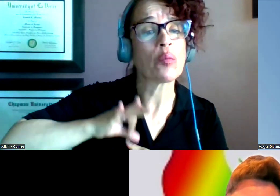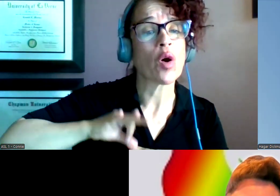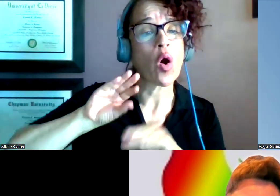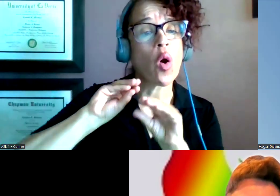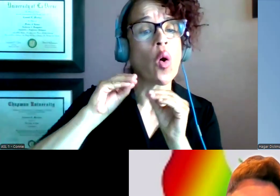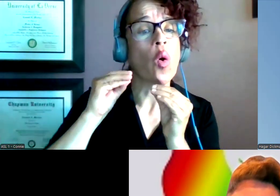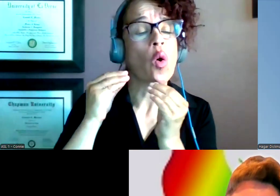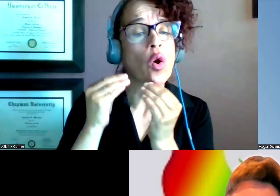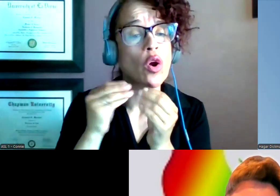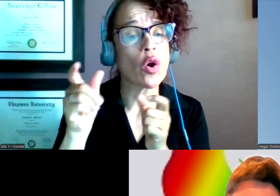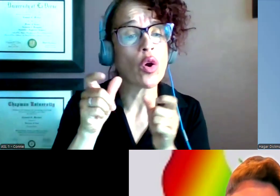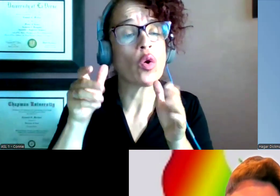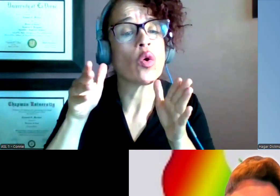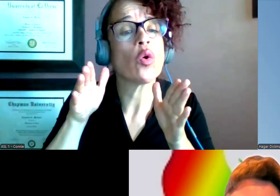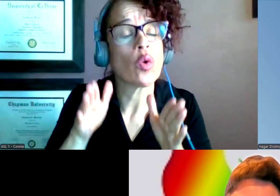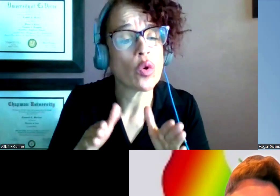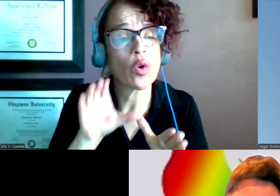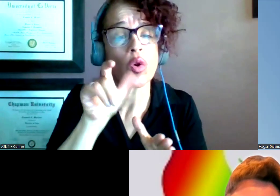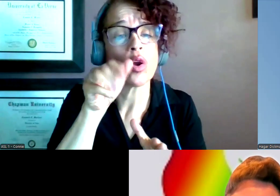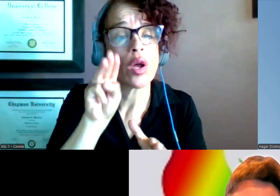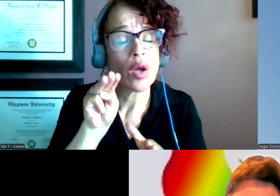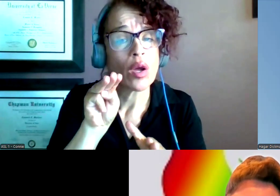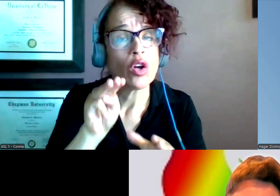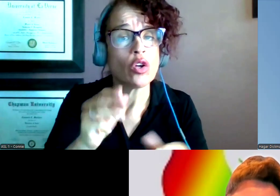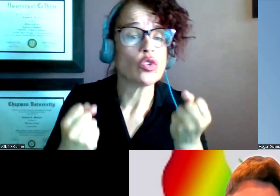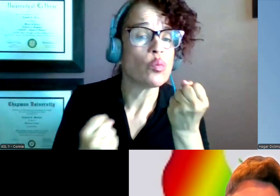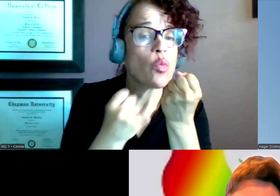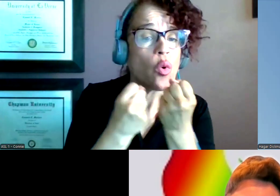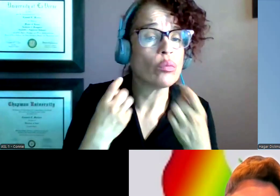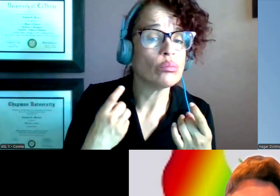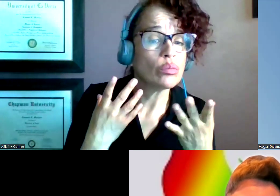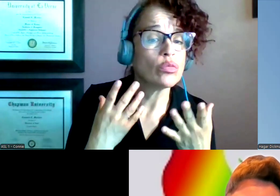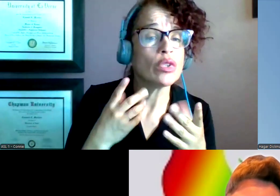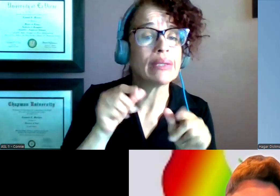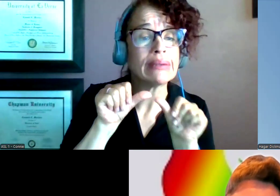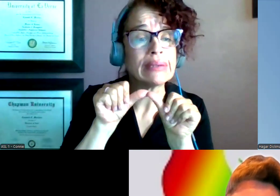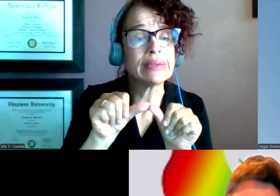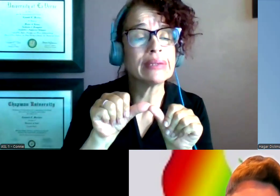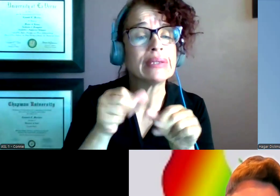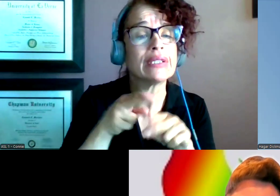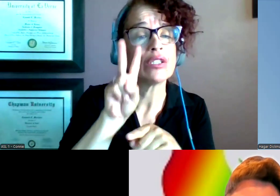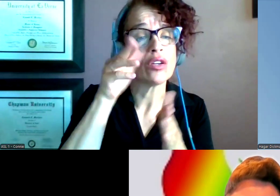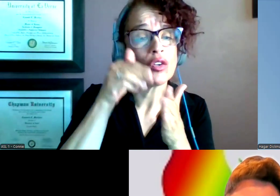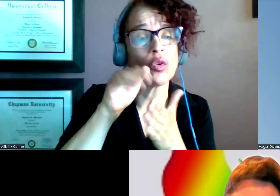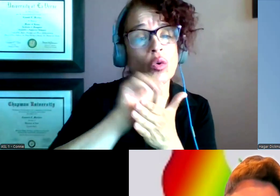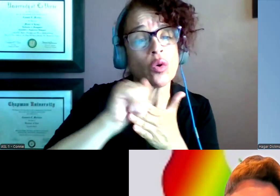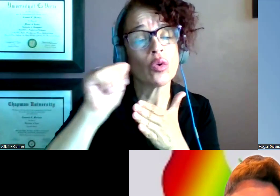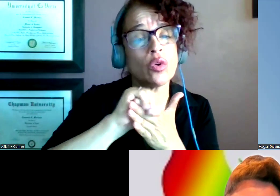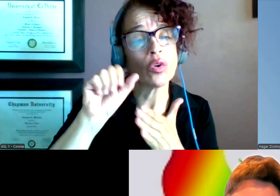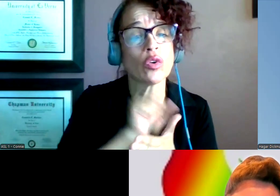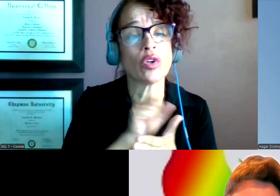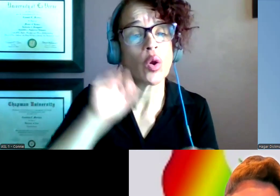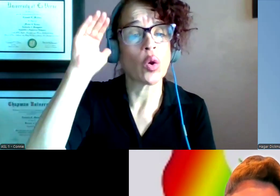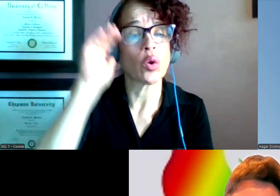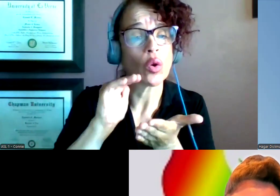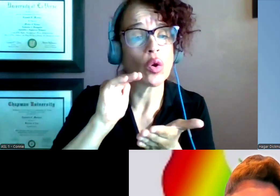organizations that the administration claims support terrorism, a temporary increase of $2,000 to the standard deduction